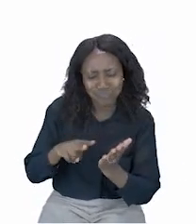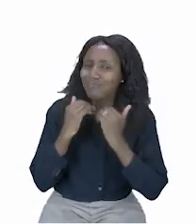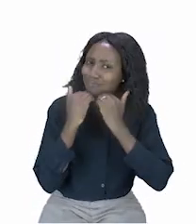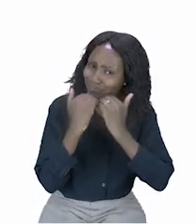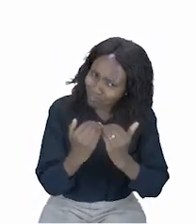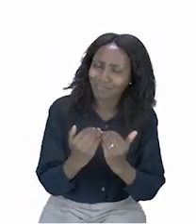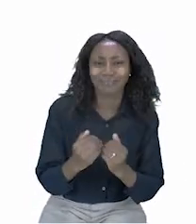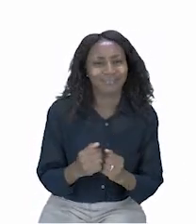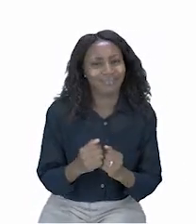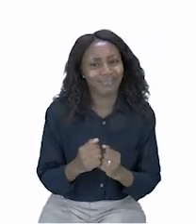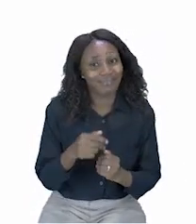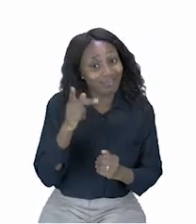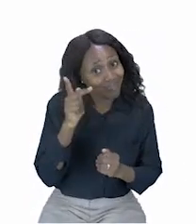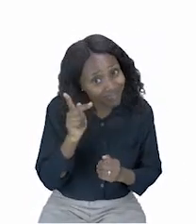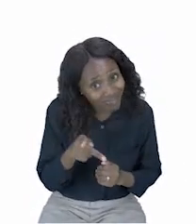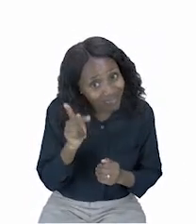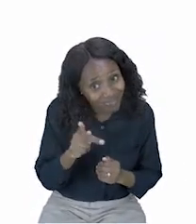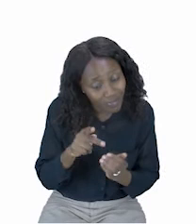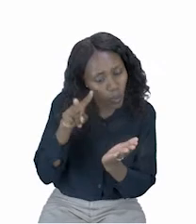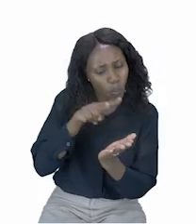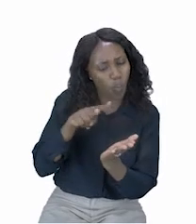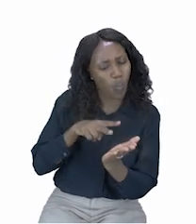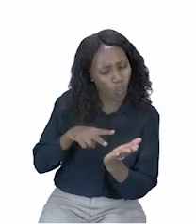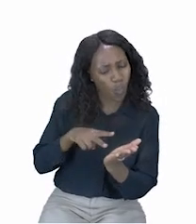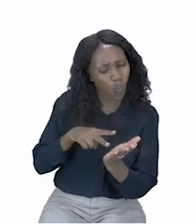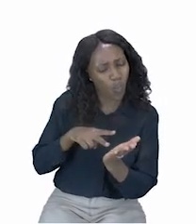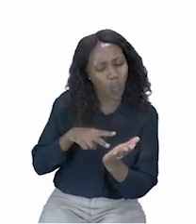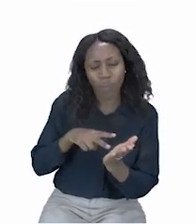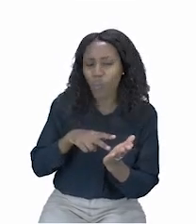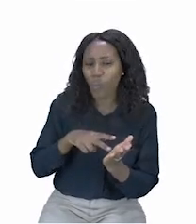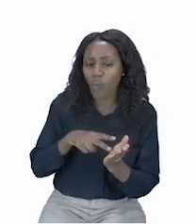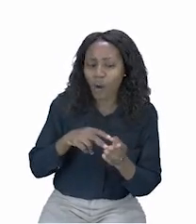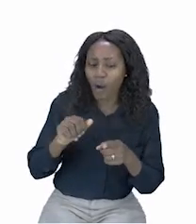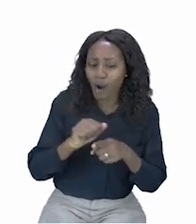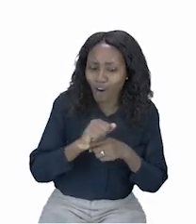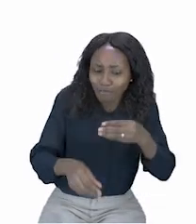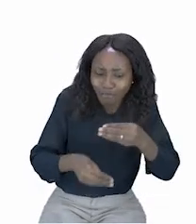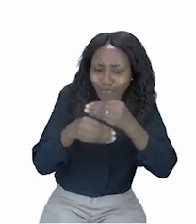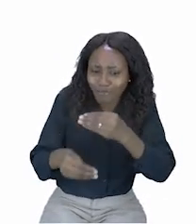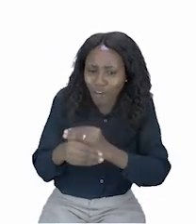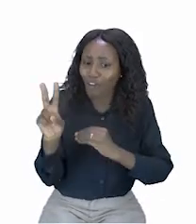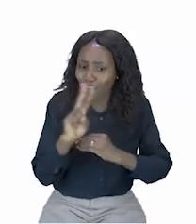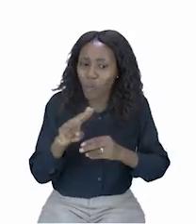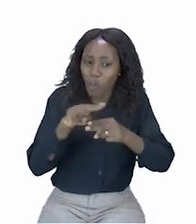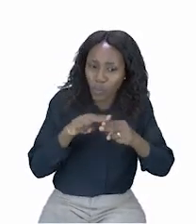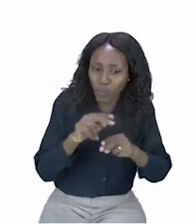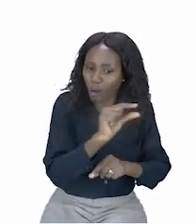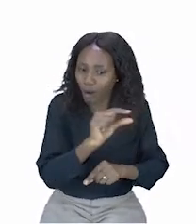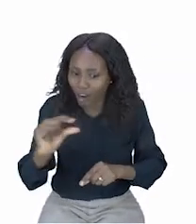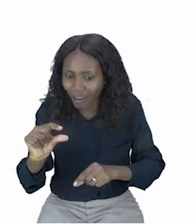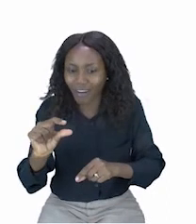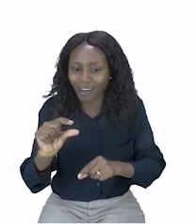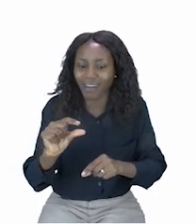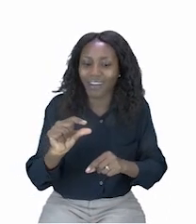well. Also make sure that when you are reading, try use your new vocabulary words in sentences when